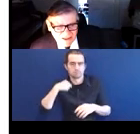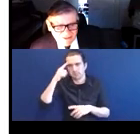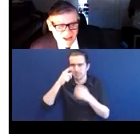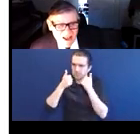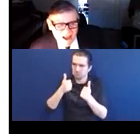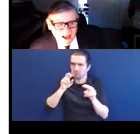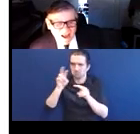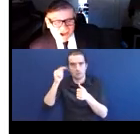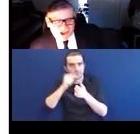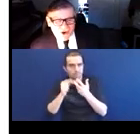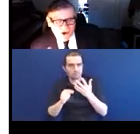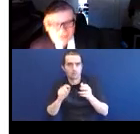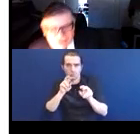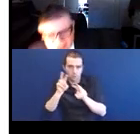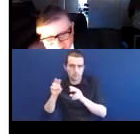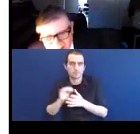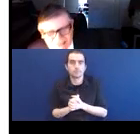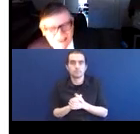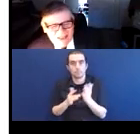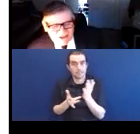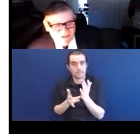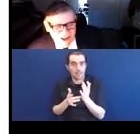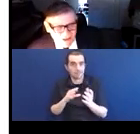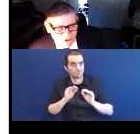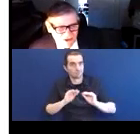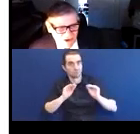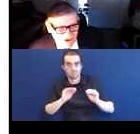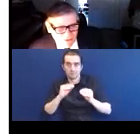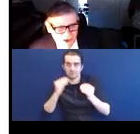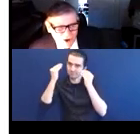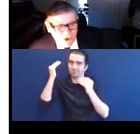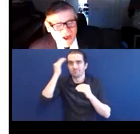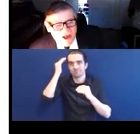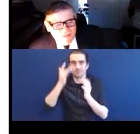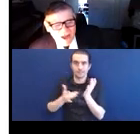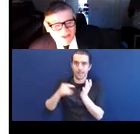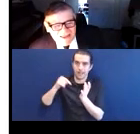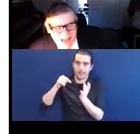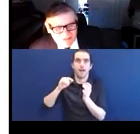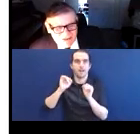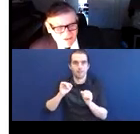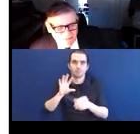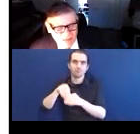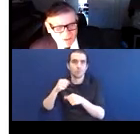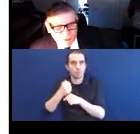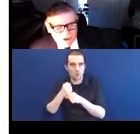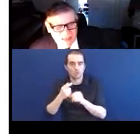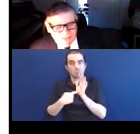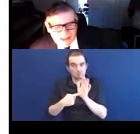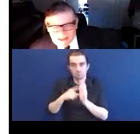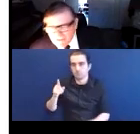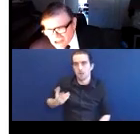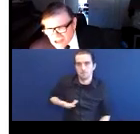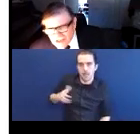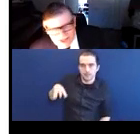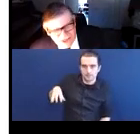effective. Ensure disaggregated data is available so that we know by the types of impairment what's happening.